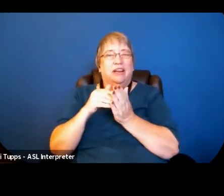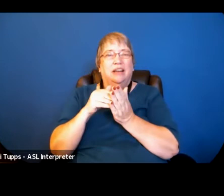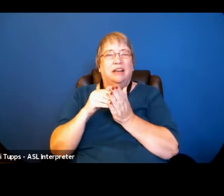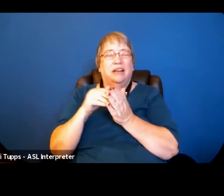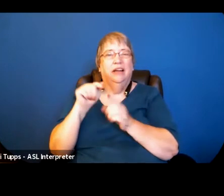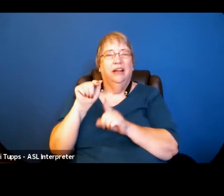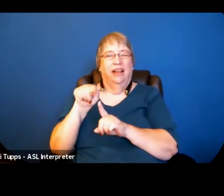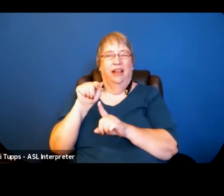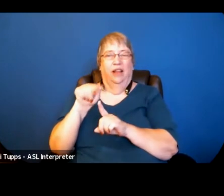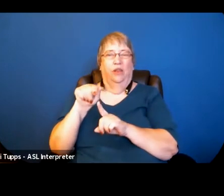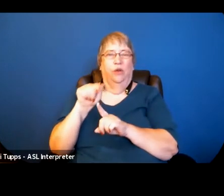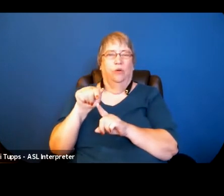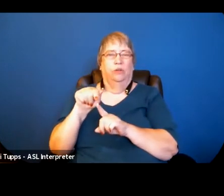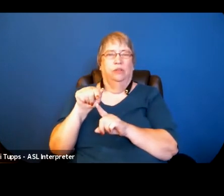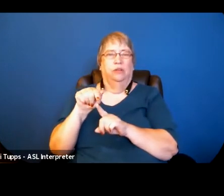in